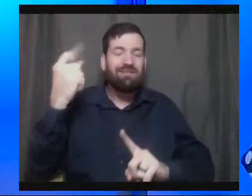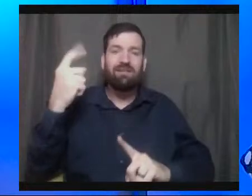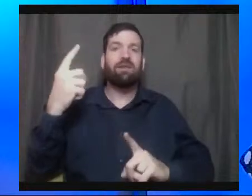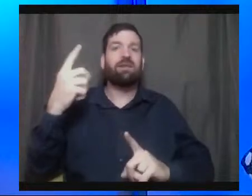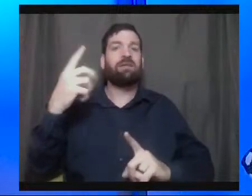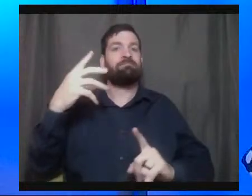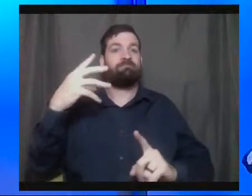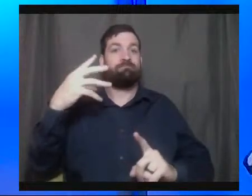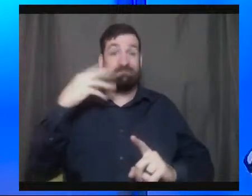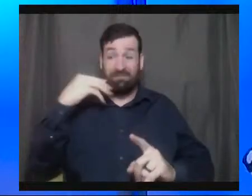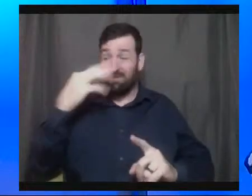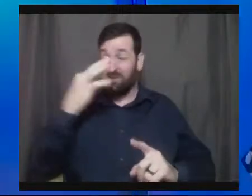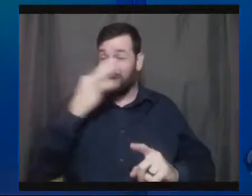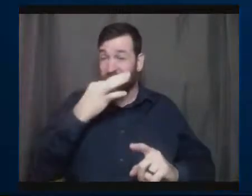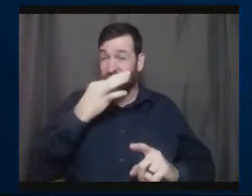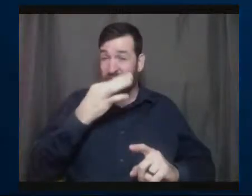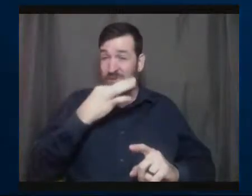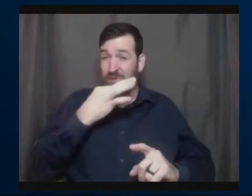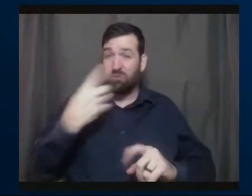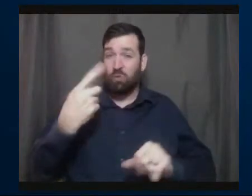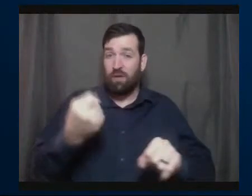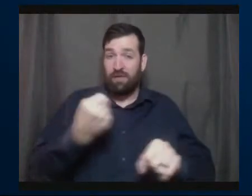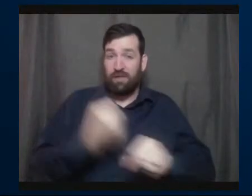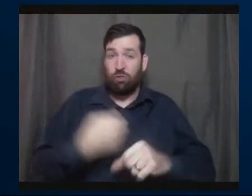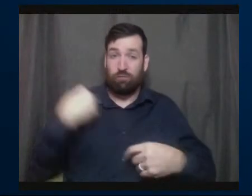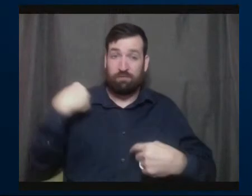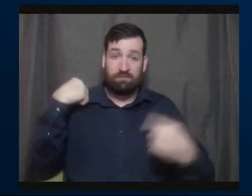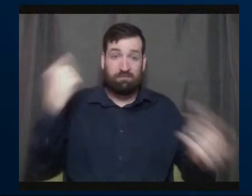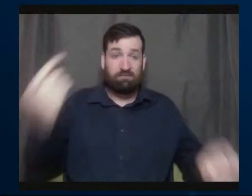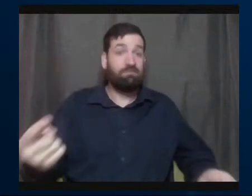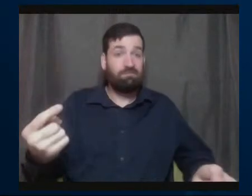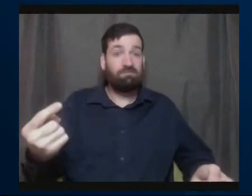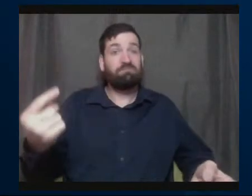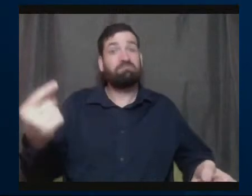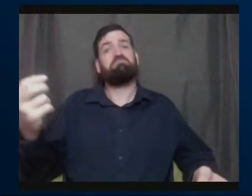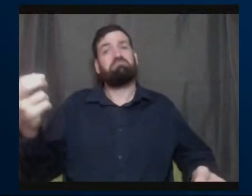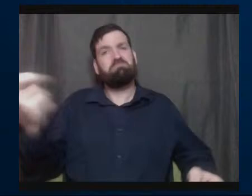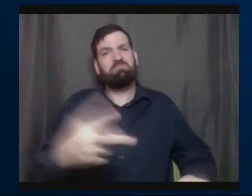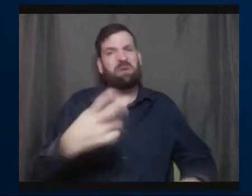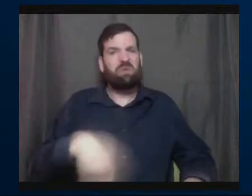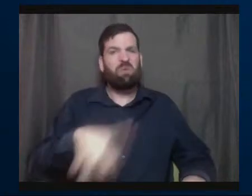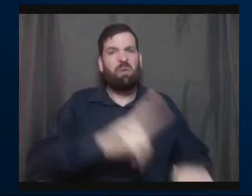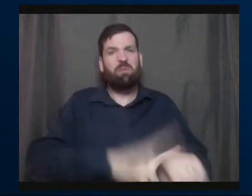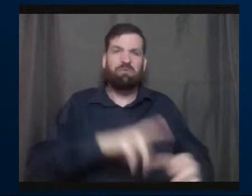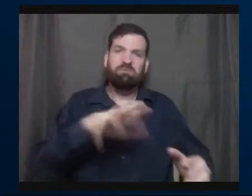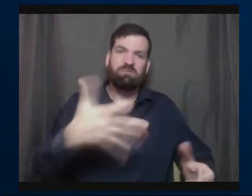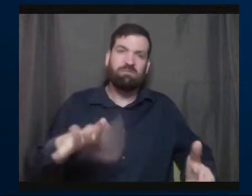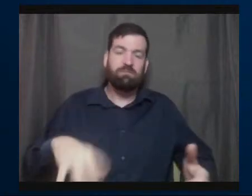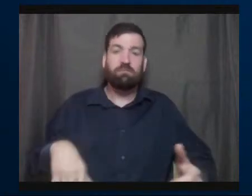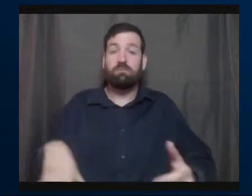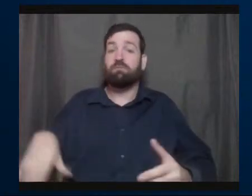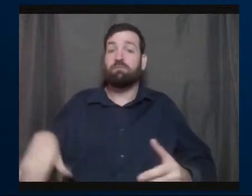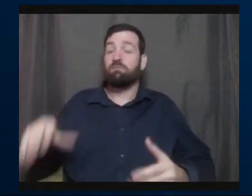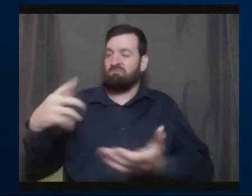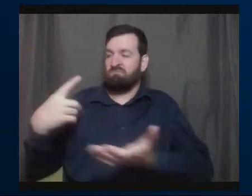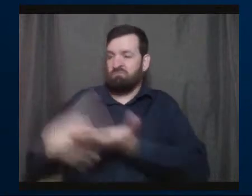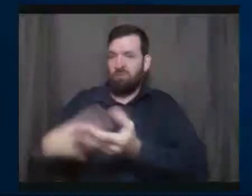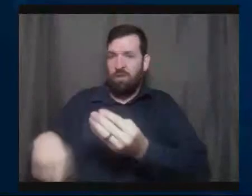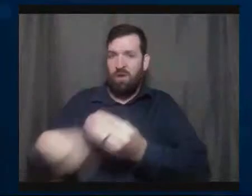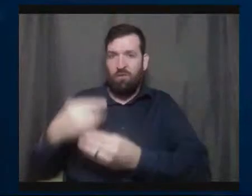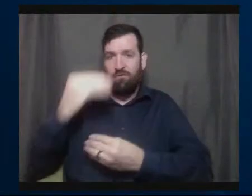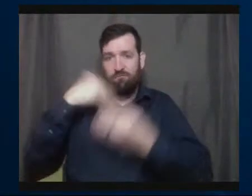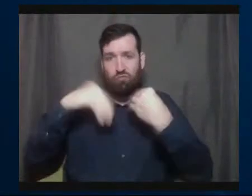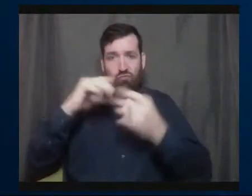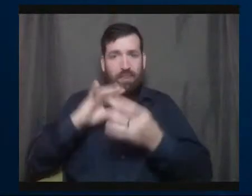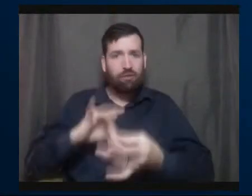a year out, so things are kind of bouncing back to normal. So. Well, we talk about the relationship with food. Help us